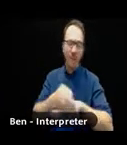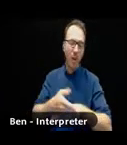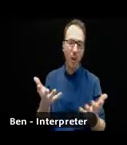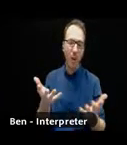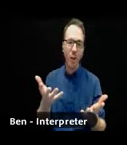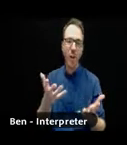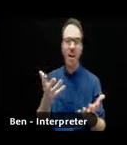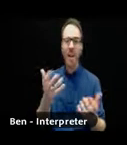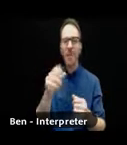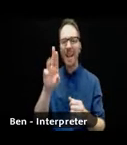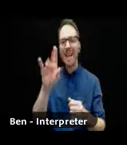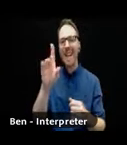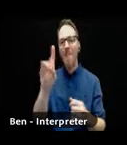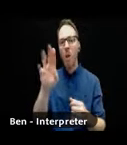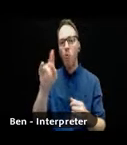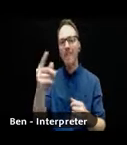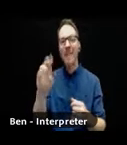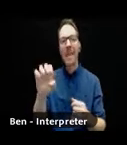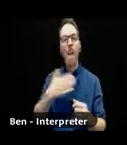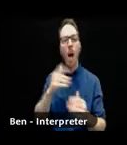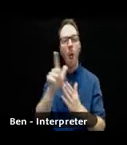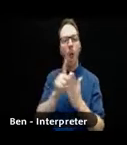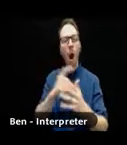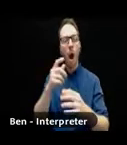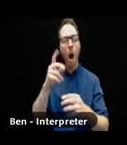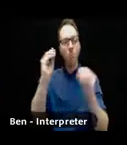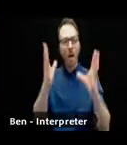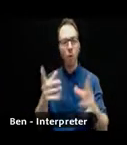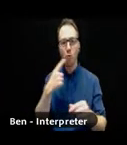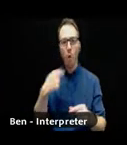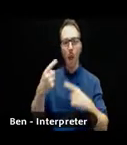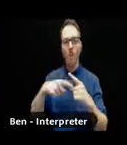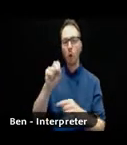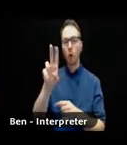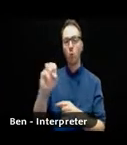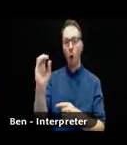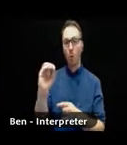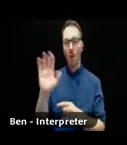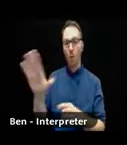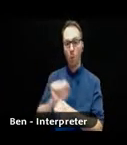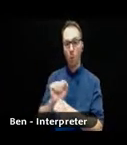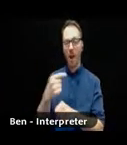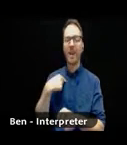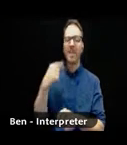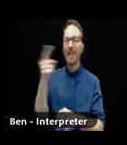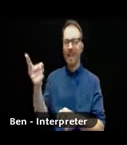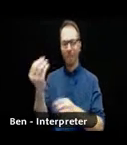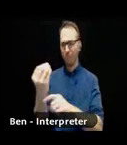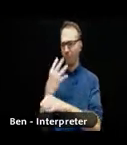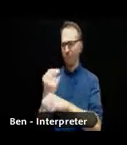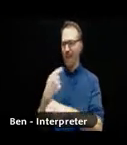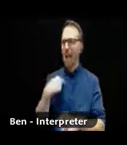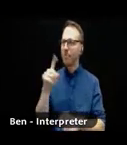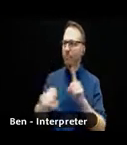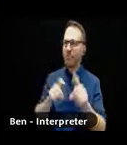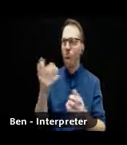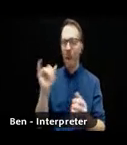David Rudofsky, who was my law professor, told me about Sue Ostoff and her work. And he said, I think, you know, I was questioning